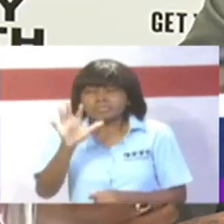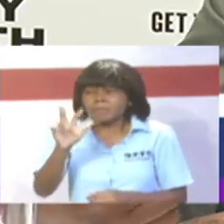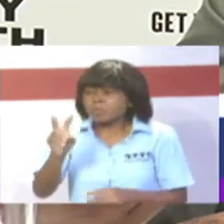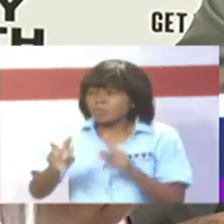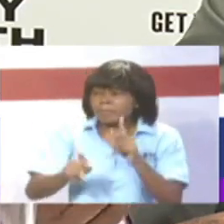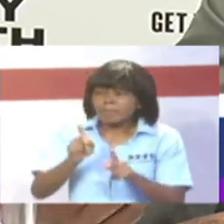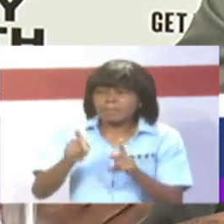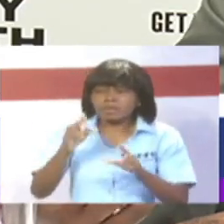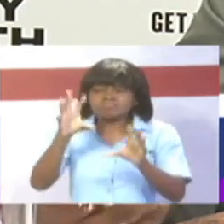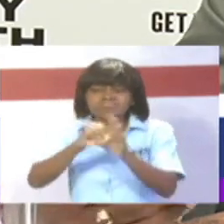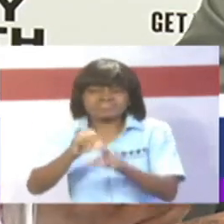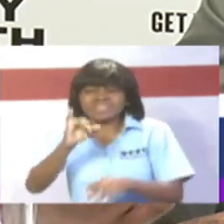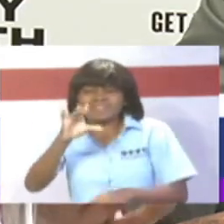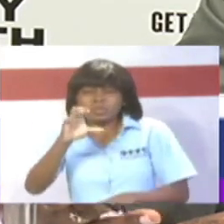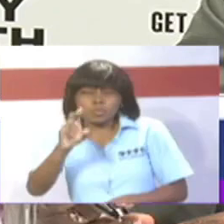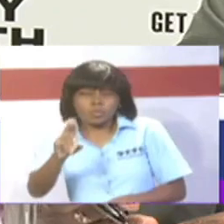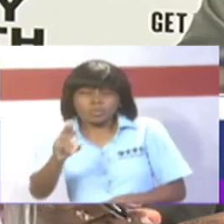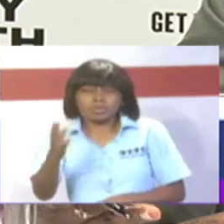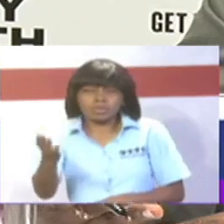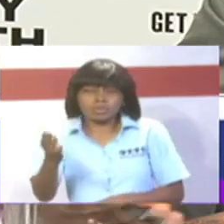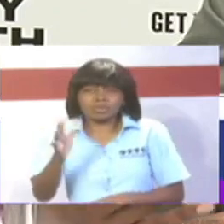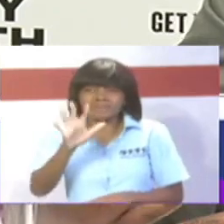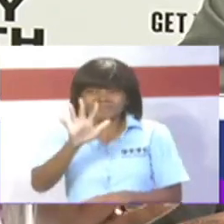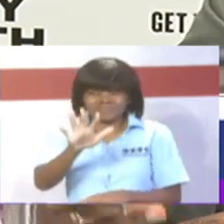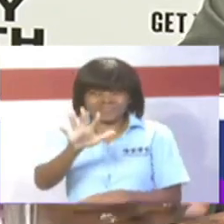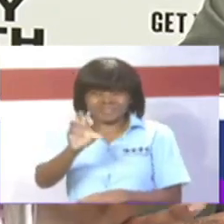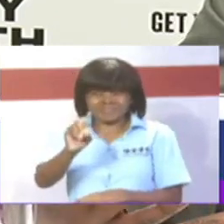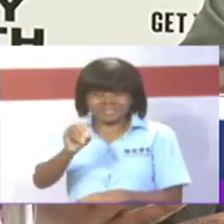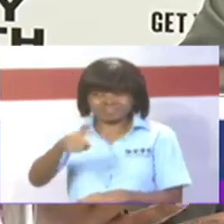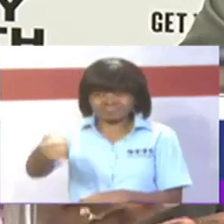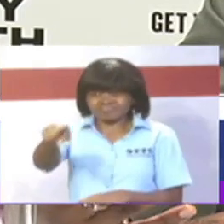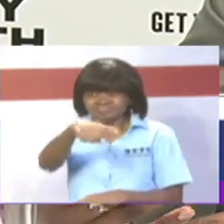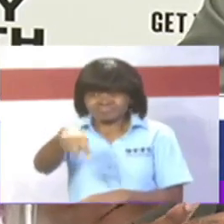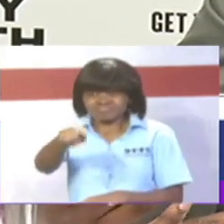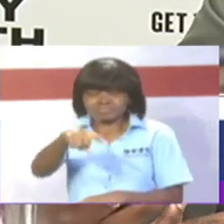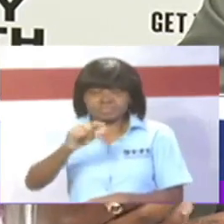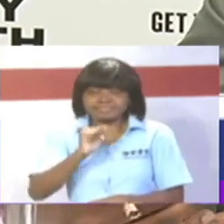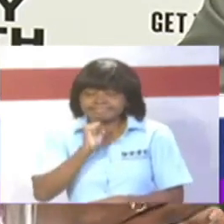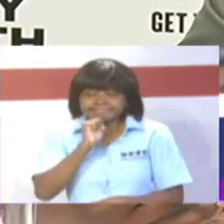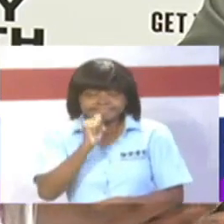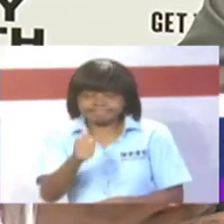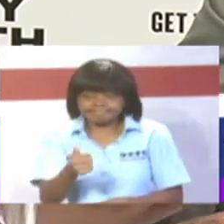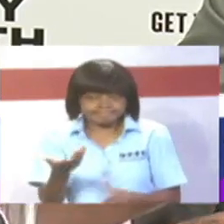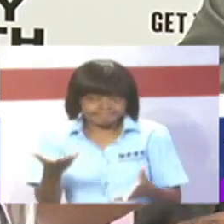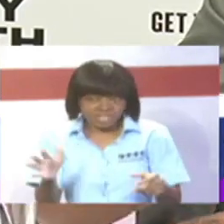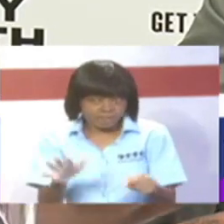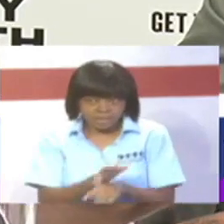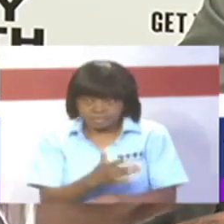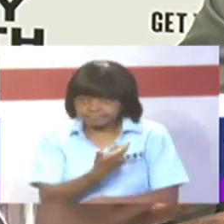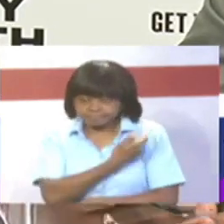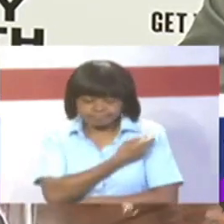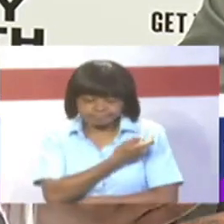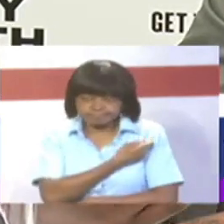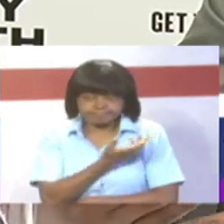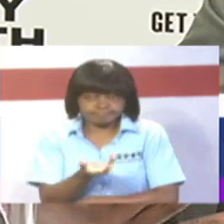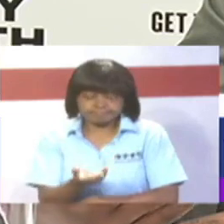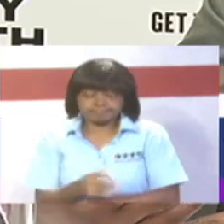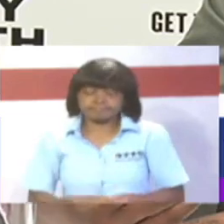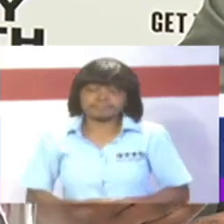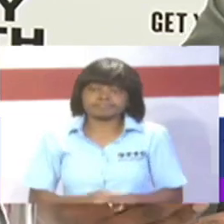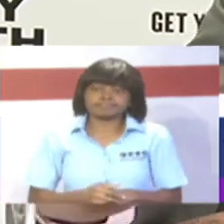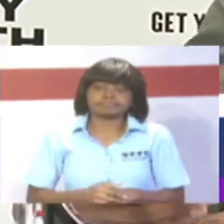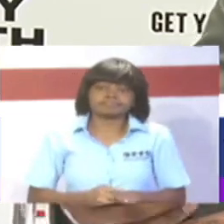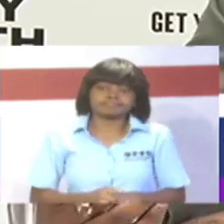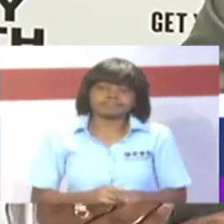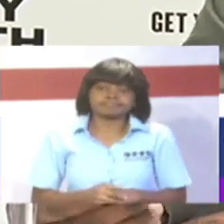point in time, 50 of those weren't fully vaccinated, so that's 96%. Now, the statement that my